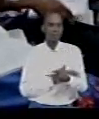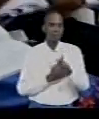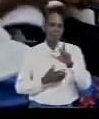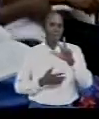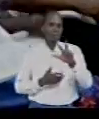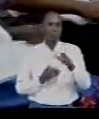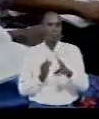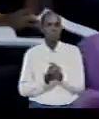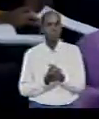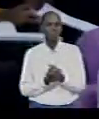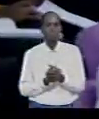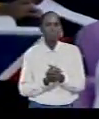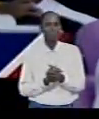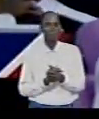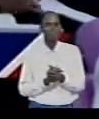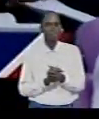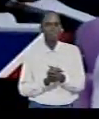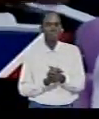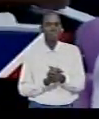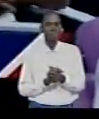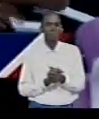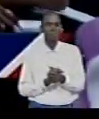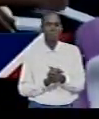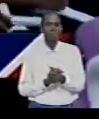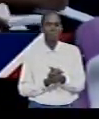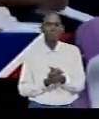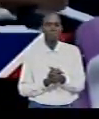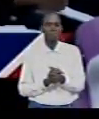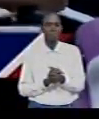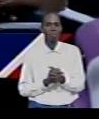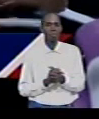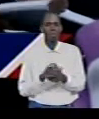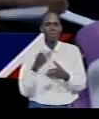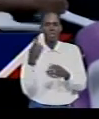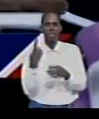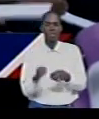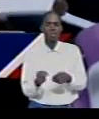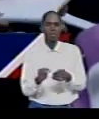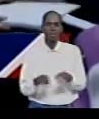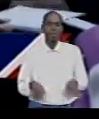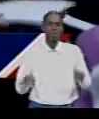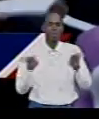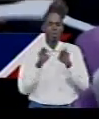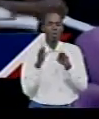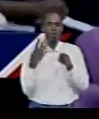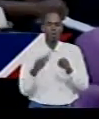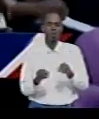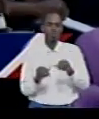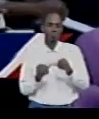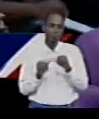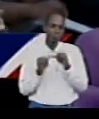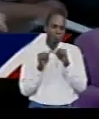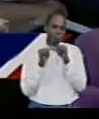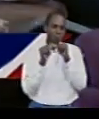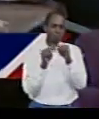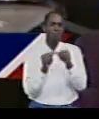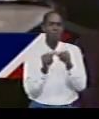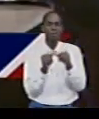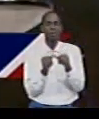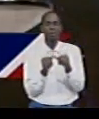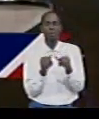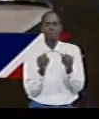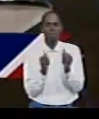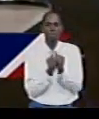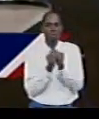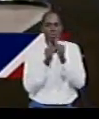the importance of steadfast perseverance without timidity. the importance